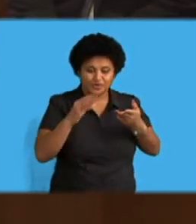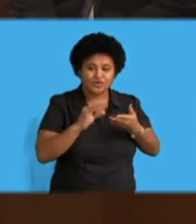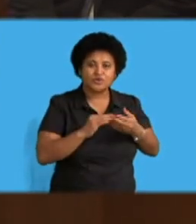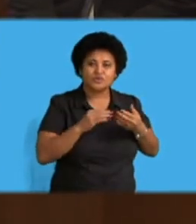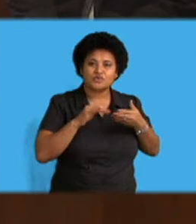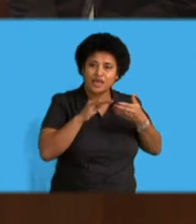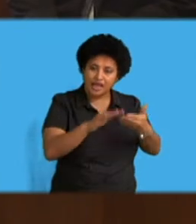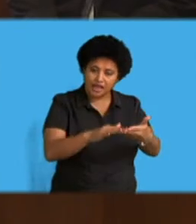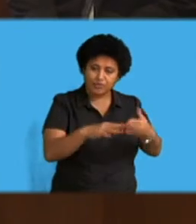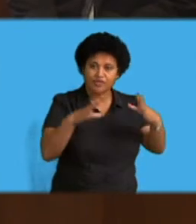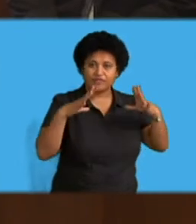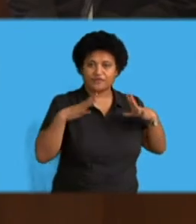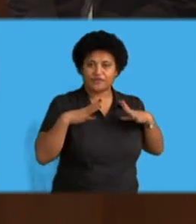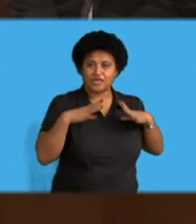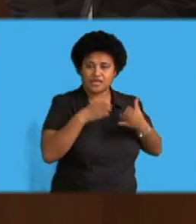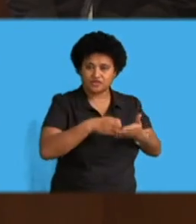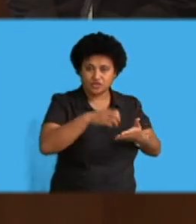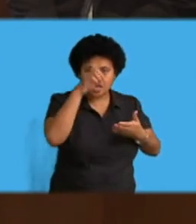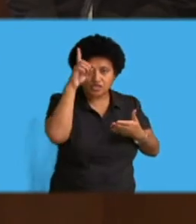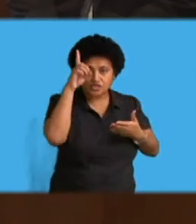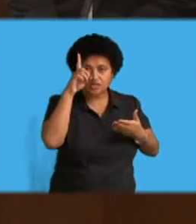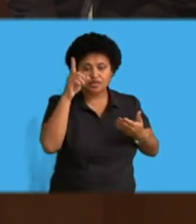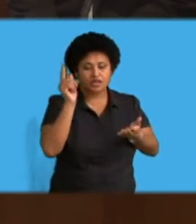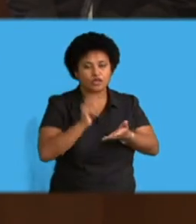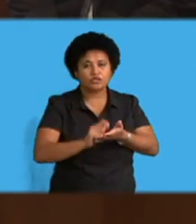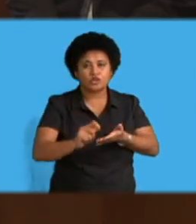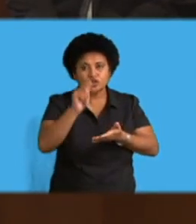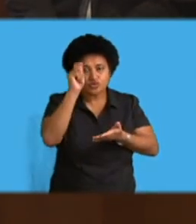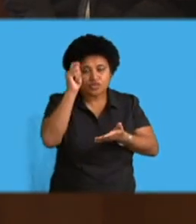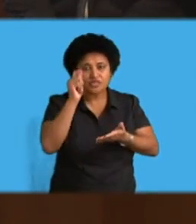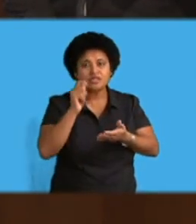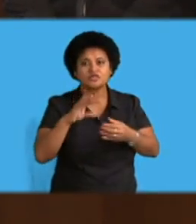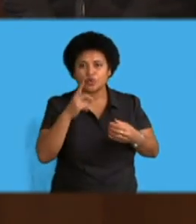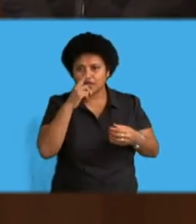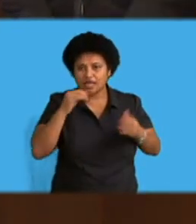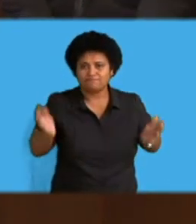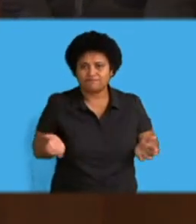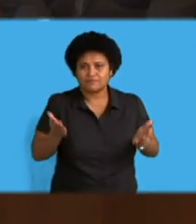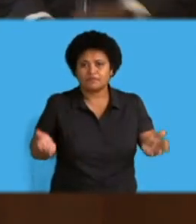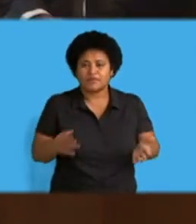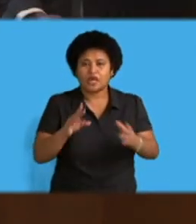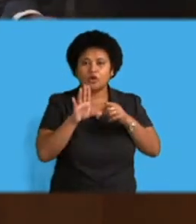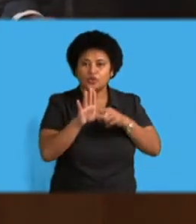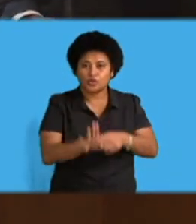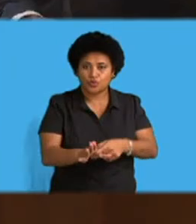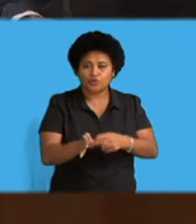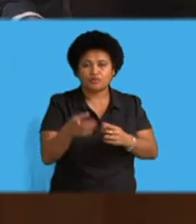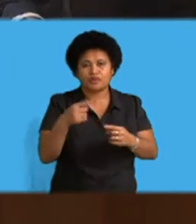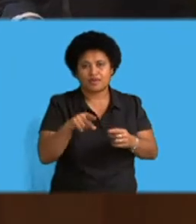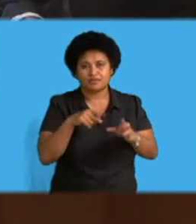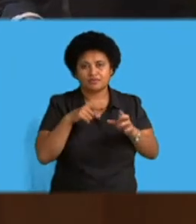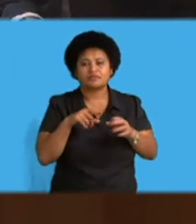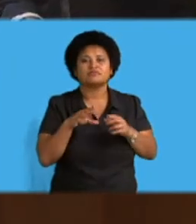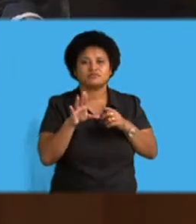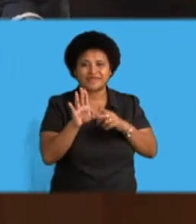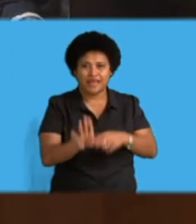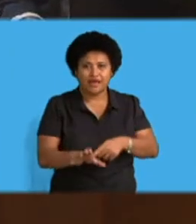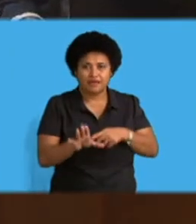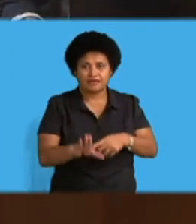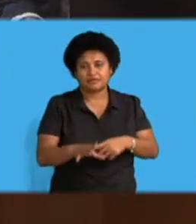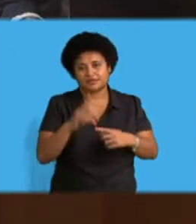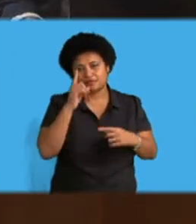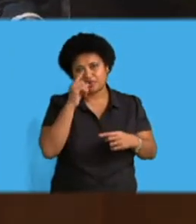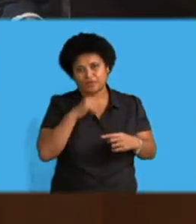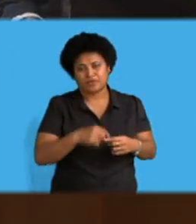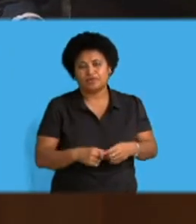education, tertiary scholarships and loans were important to empower the youth and the young. Also, empowering the younger population through public consultations,